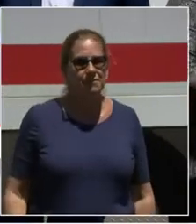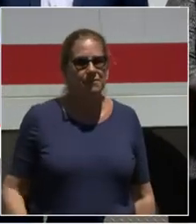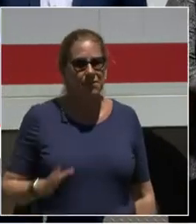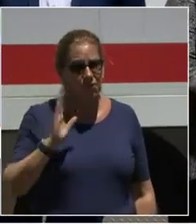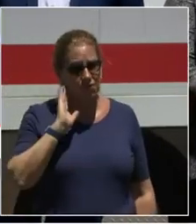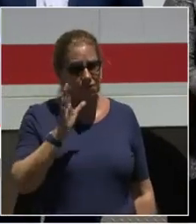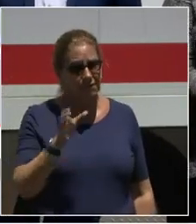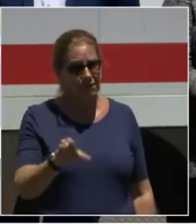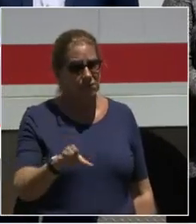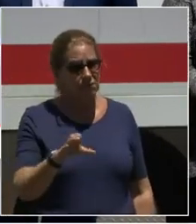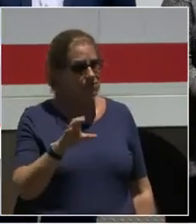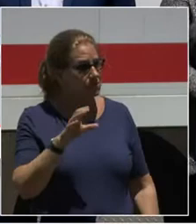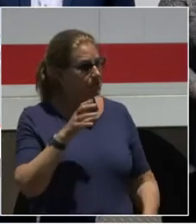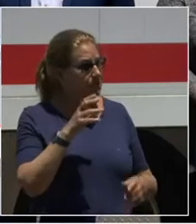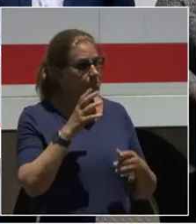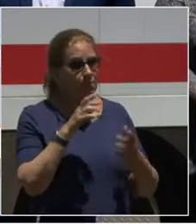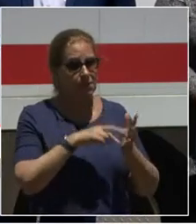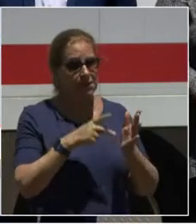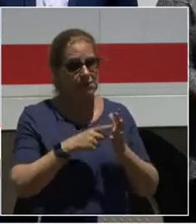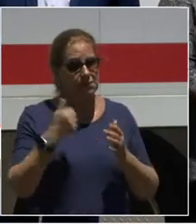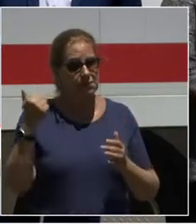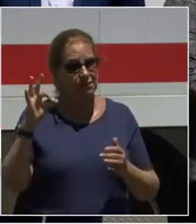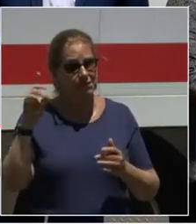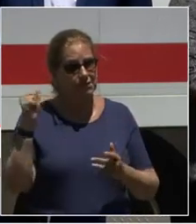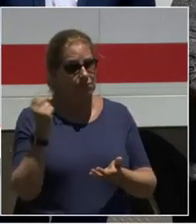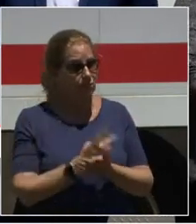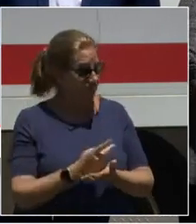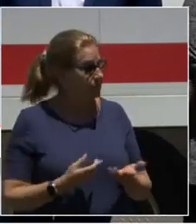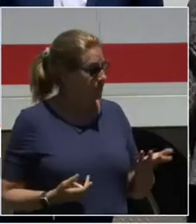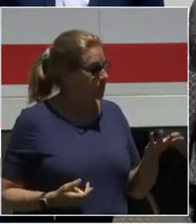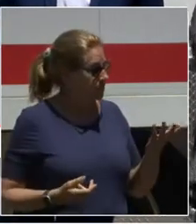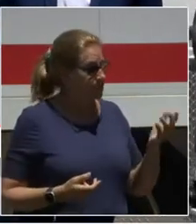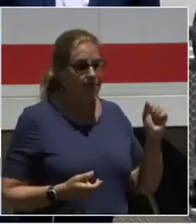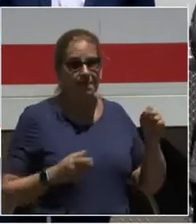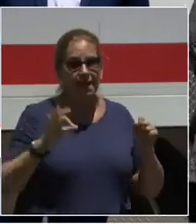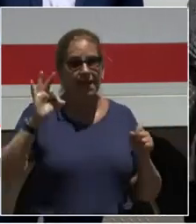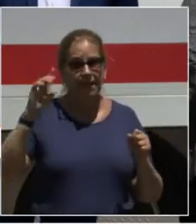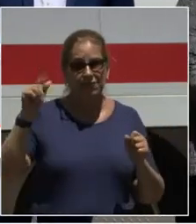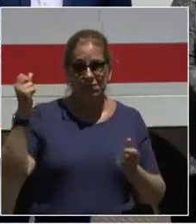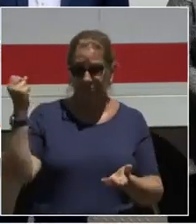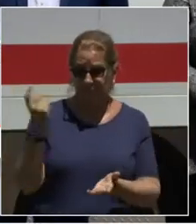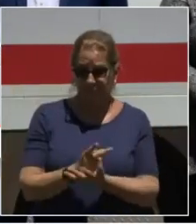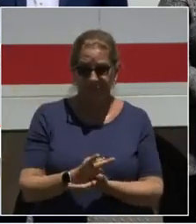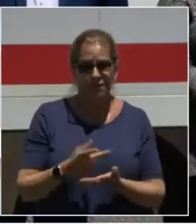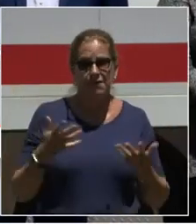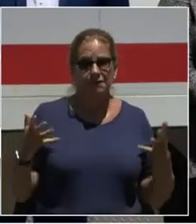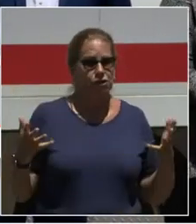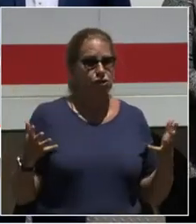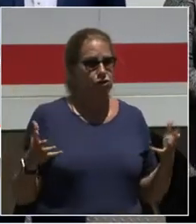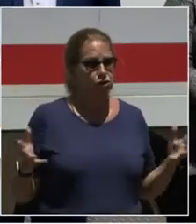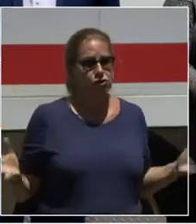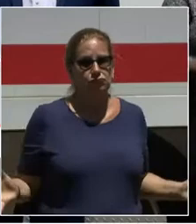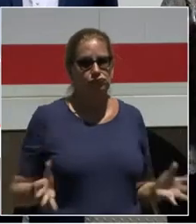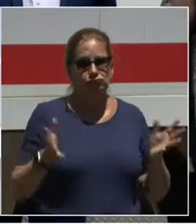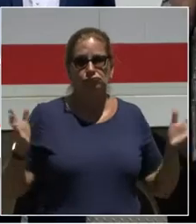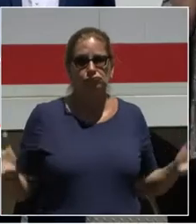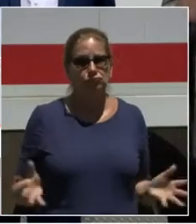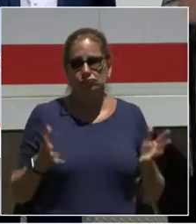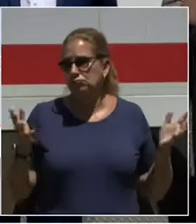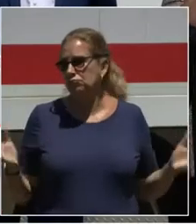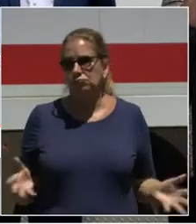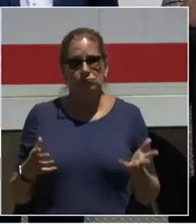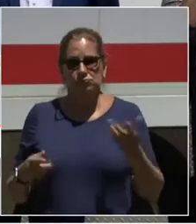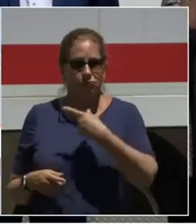Like I said, there is a requirement for vaccines. All of the vaccines that there is a